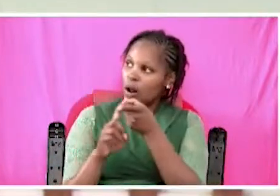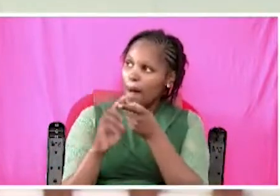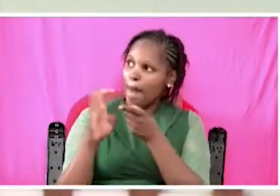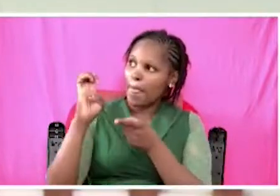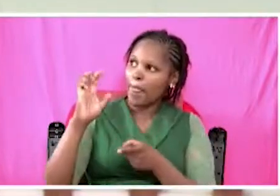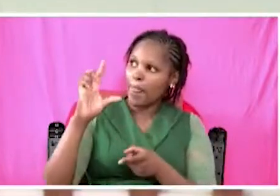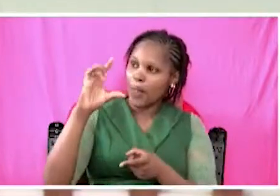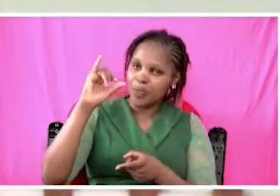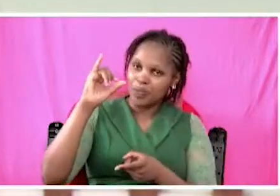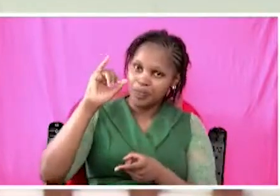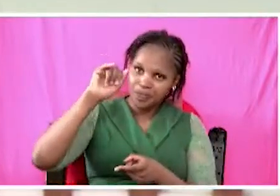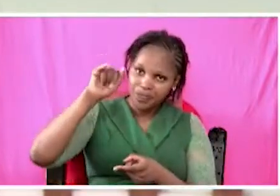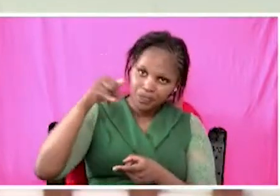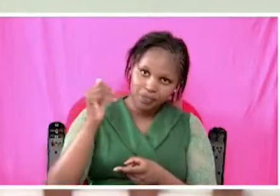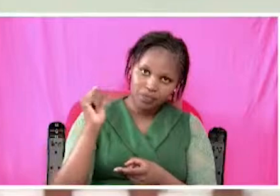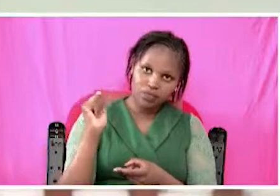Elijah.